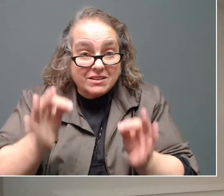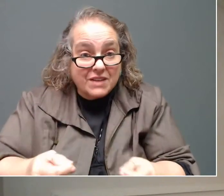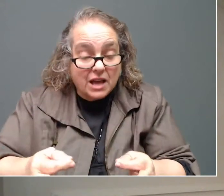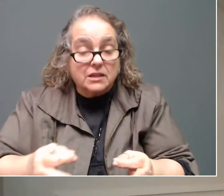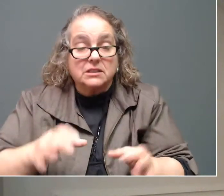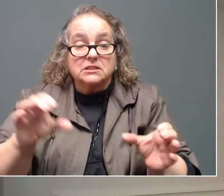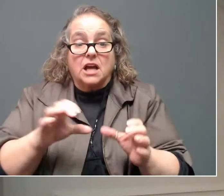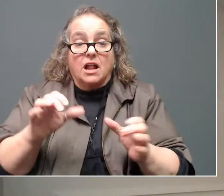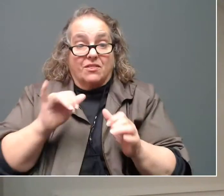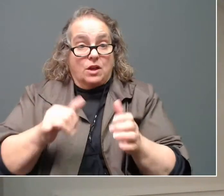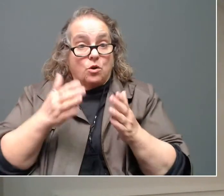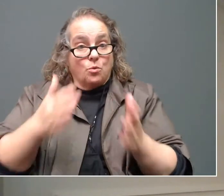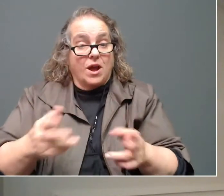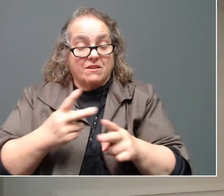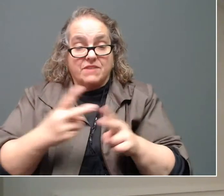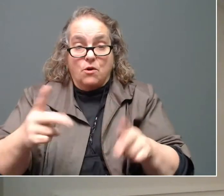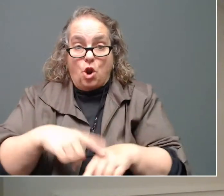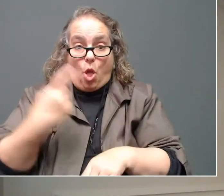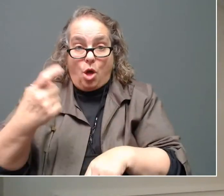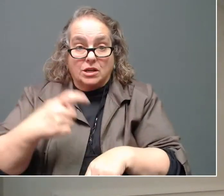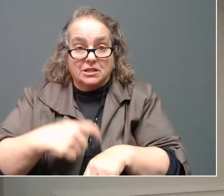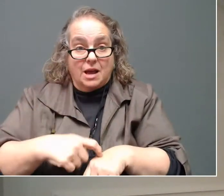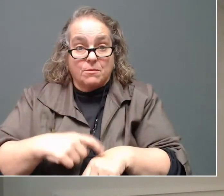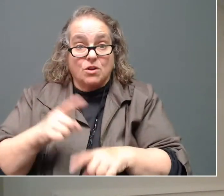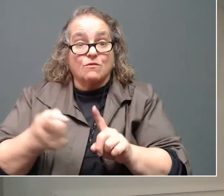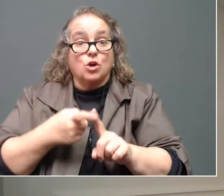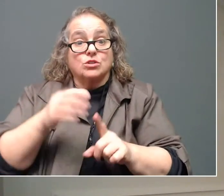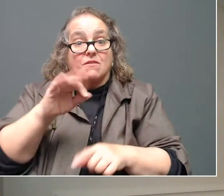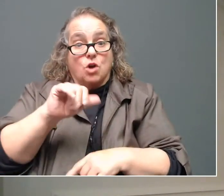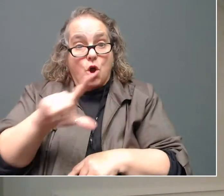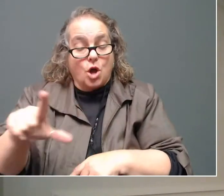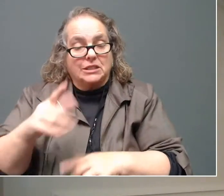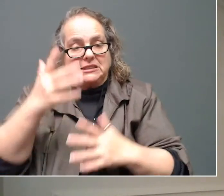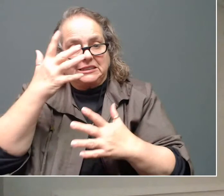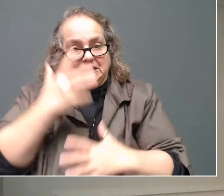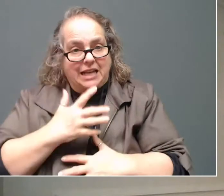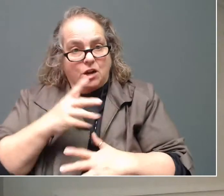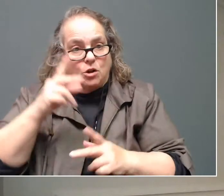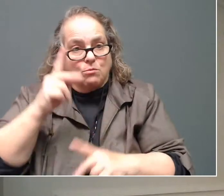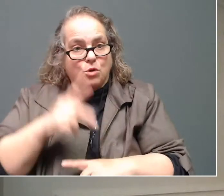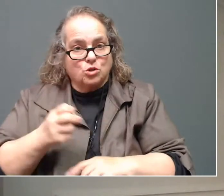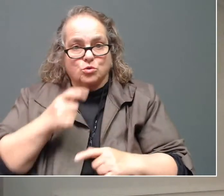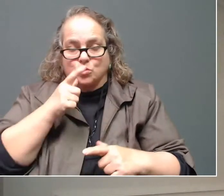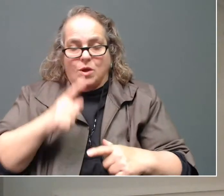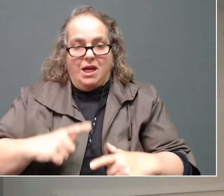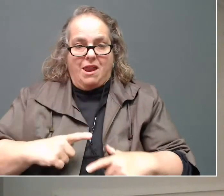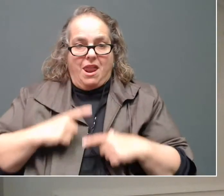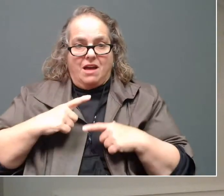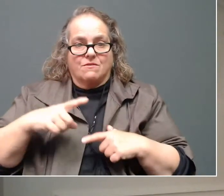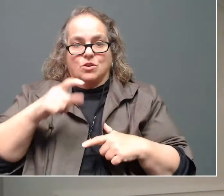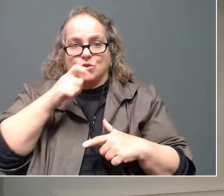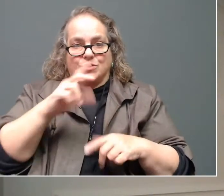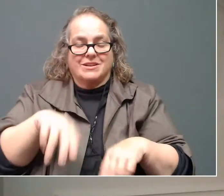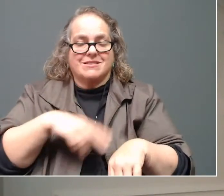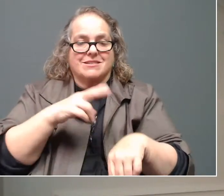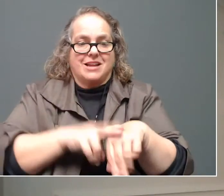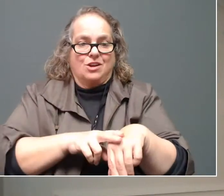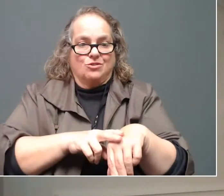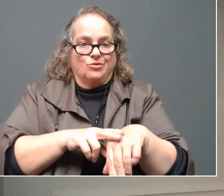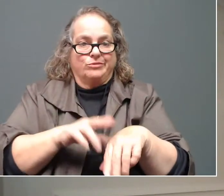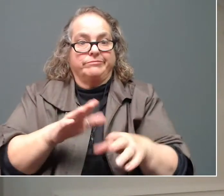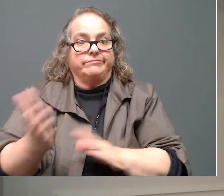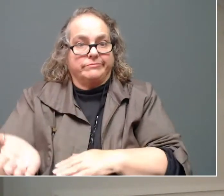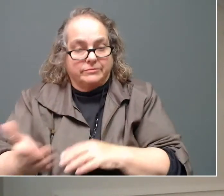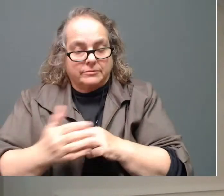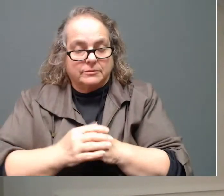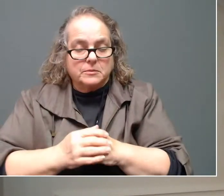time. First of all, there's the sadness of a person whose life has come to its natural close. Then you have to have